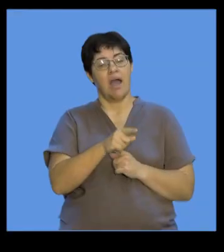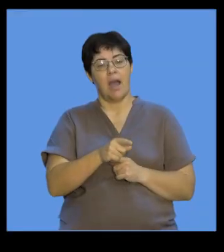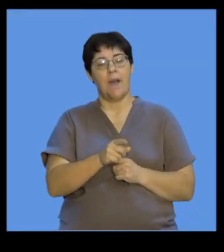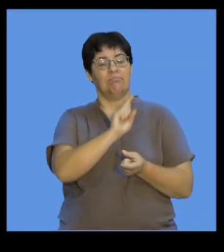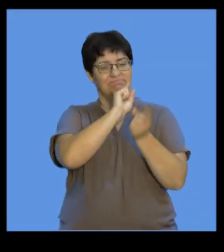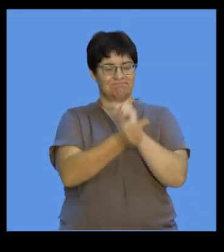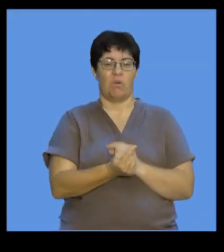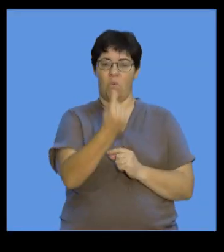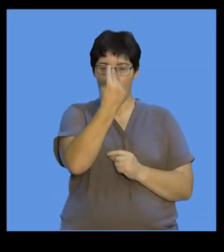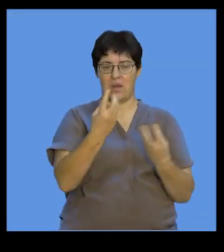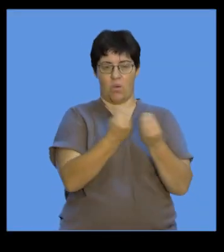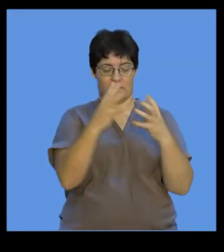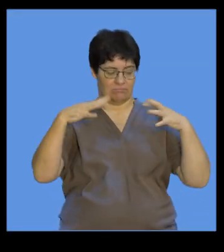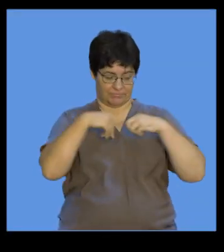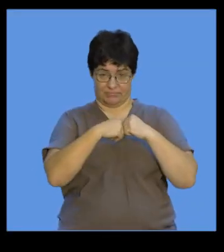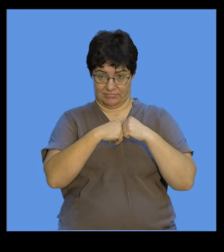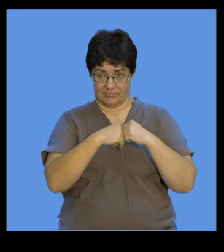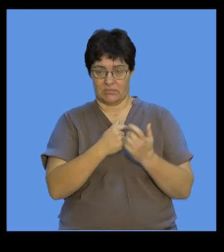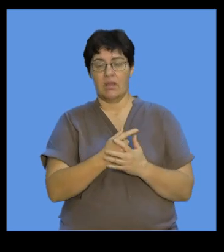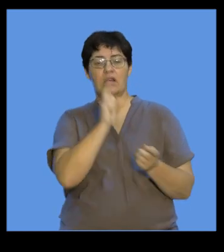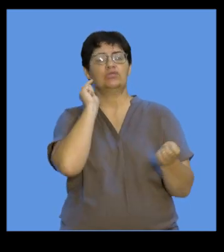So all that changes is this.